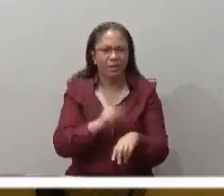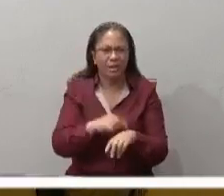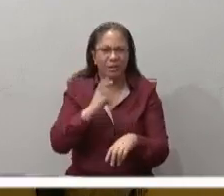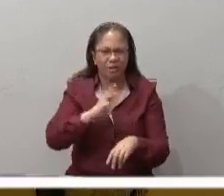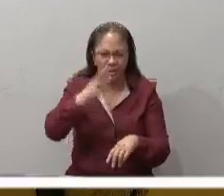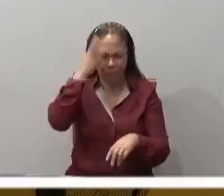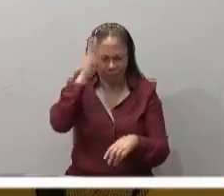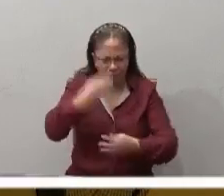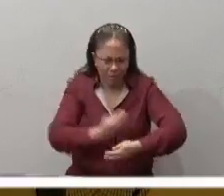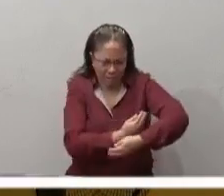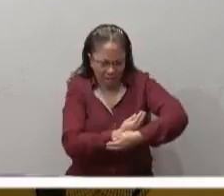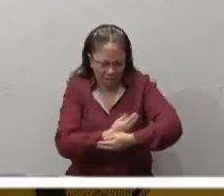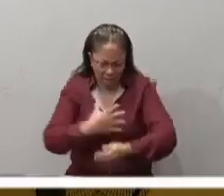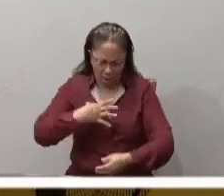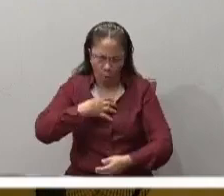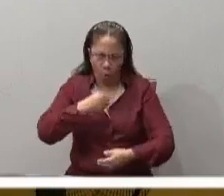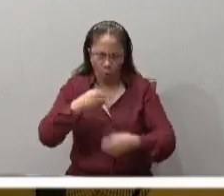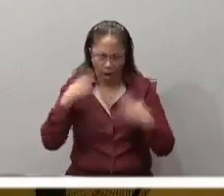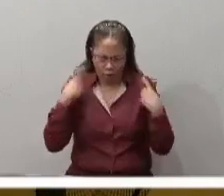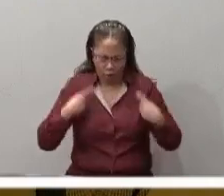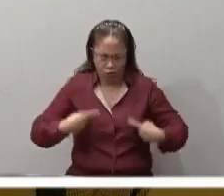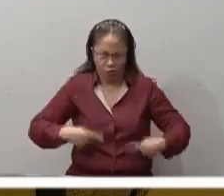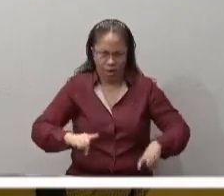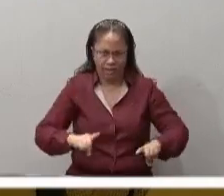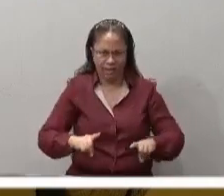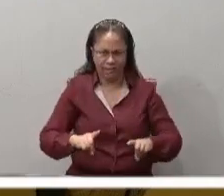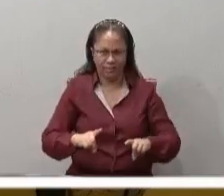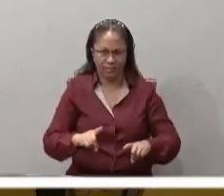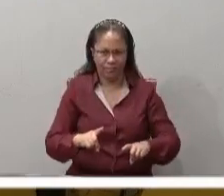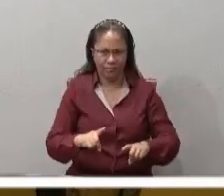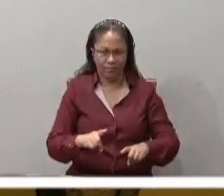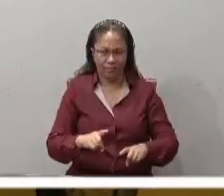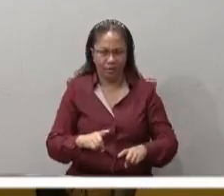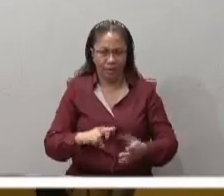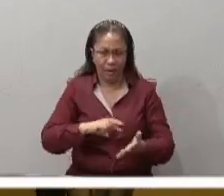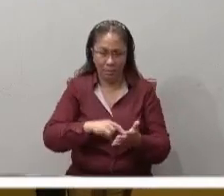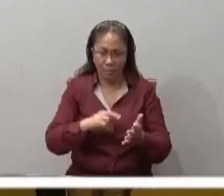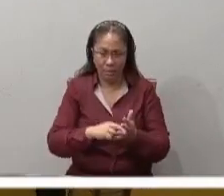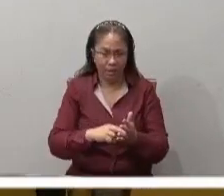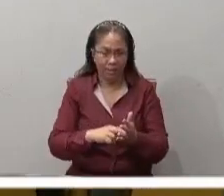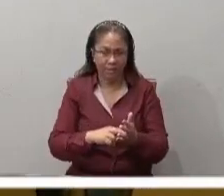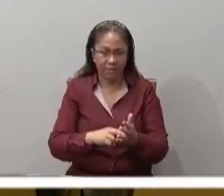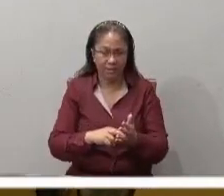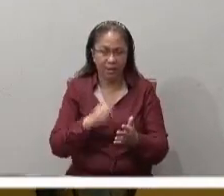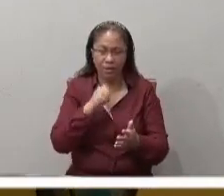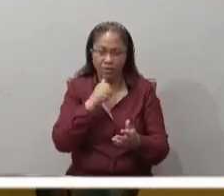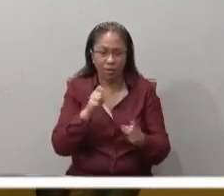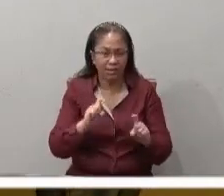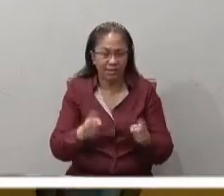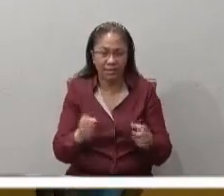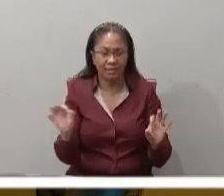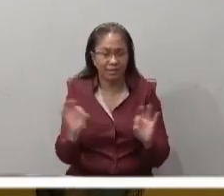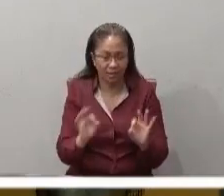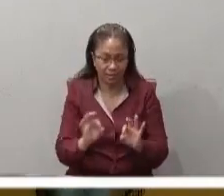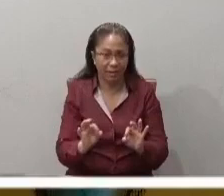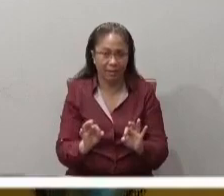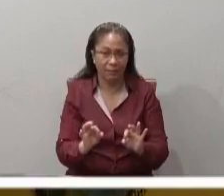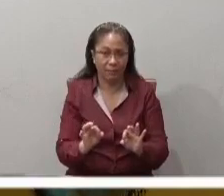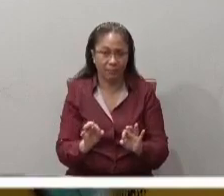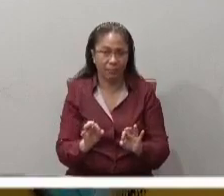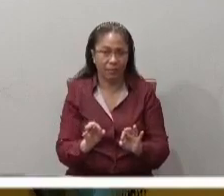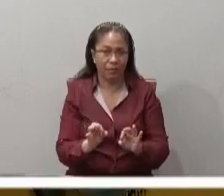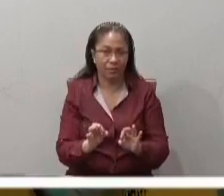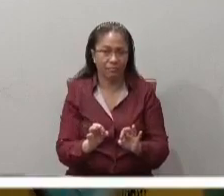white garment on the child and we say, receive this garment, bring it unstained into the heavenly kingdom. The garment is a garment of